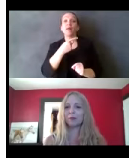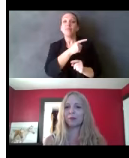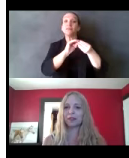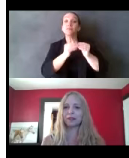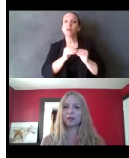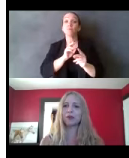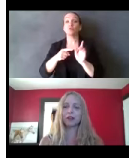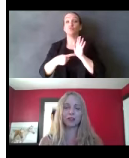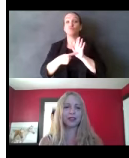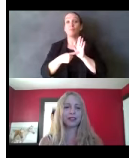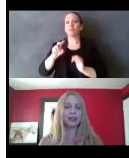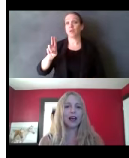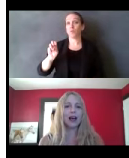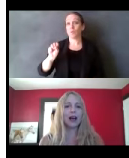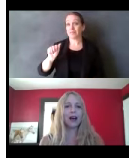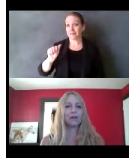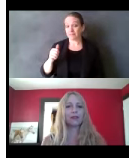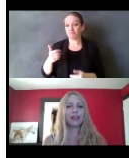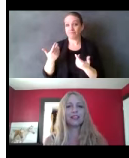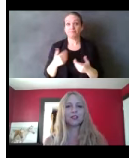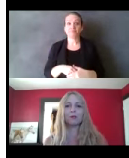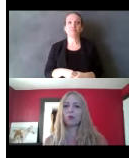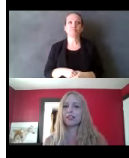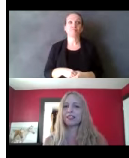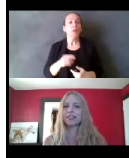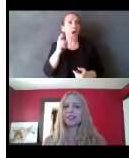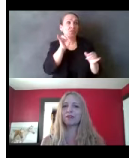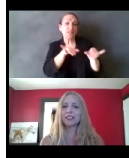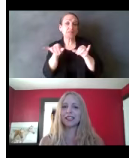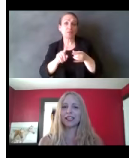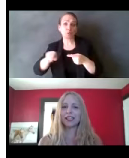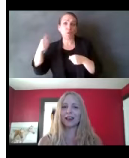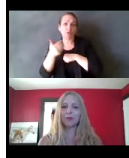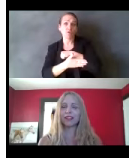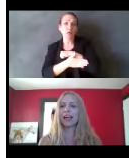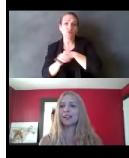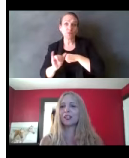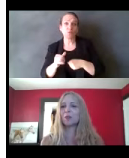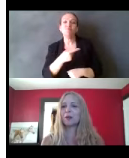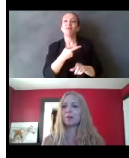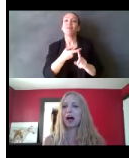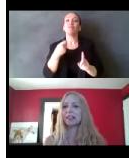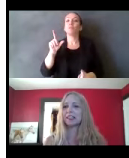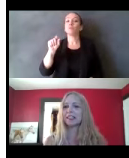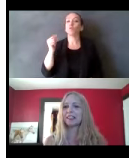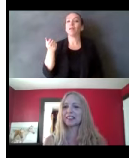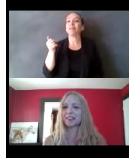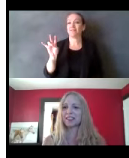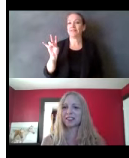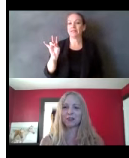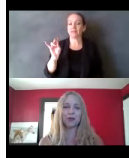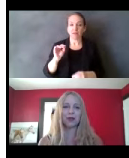similar in similar countries. And this is from 2017. They lag a little bit behind in